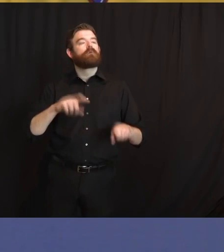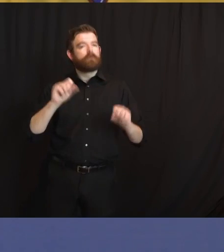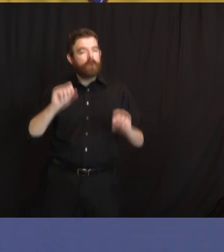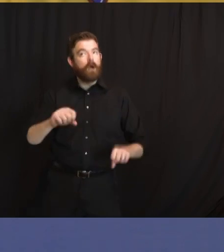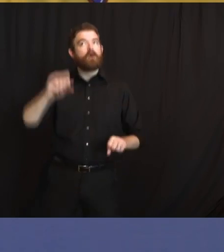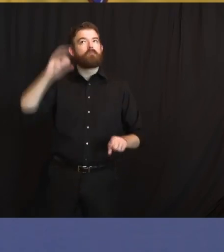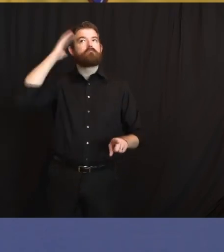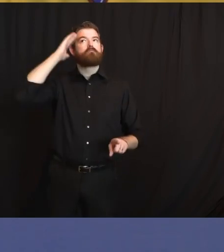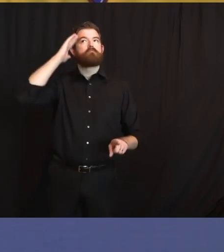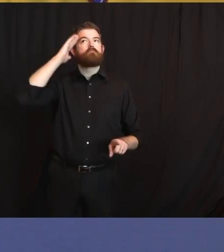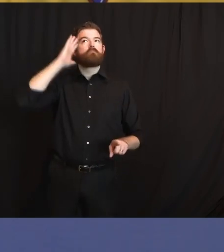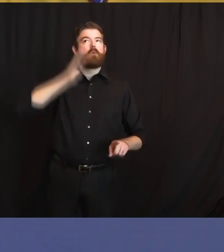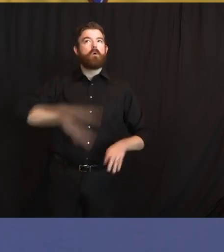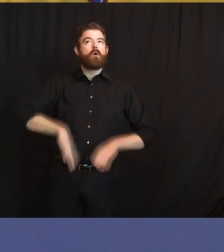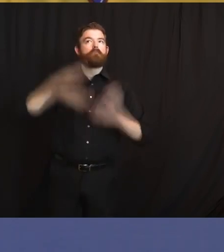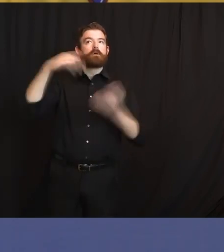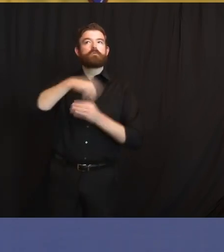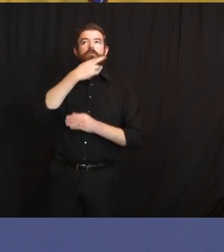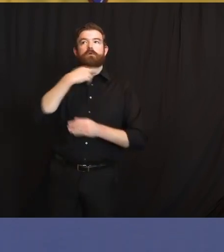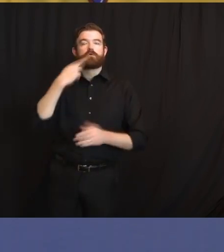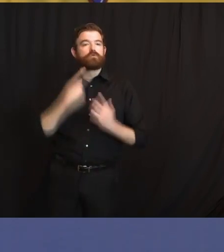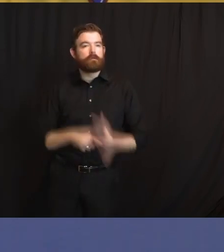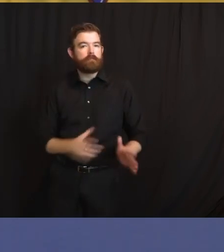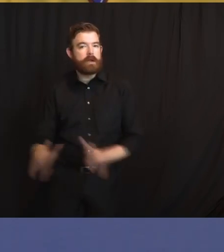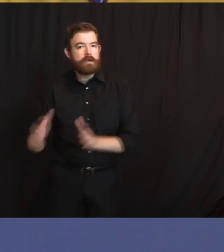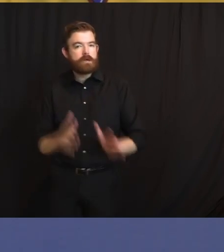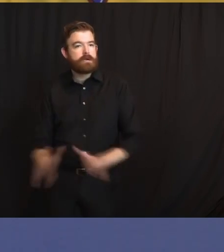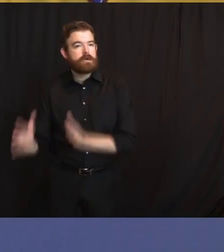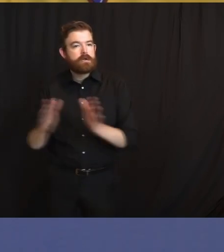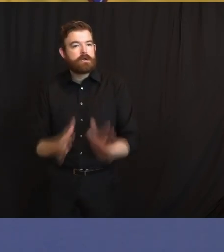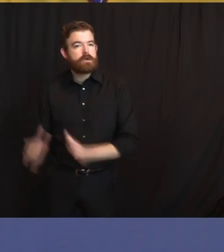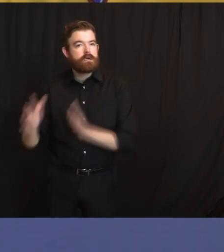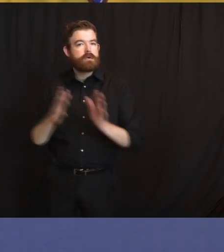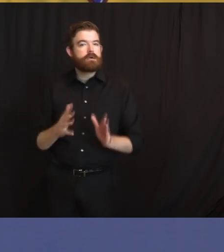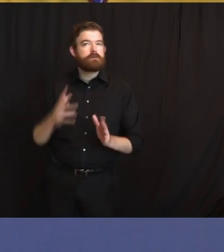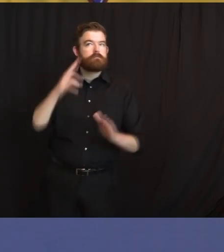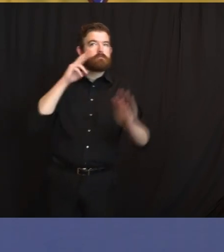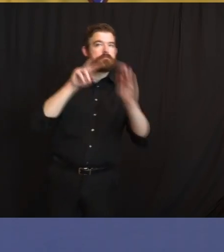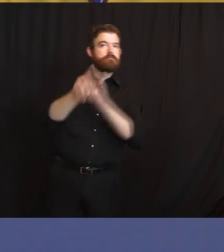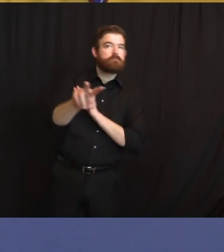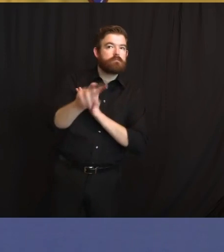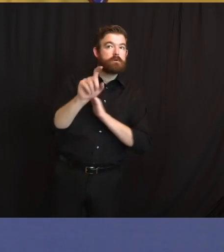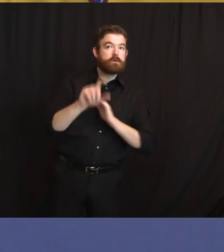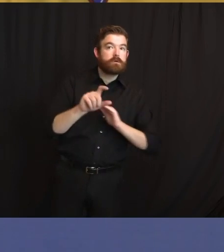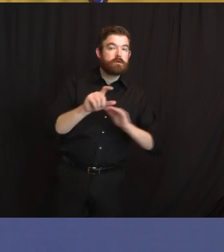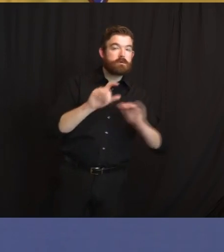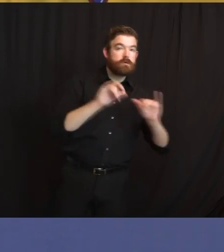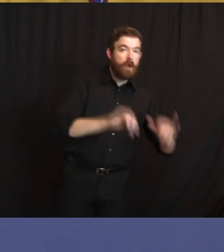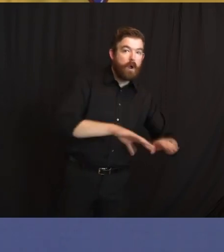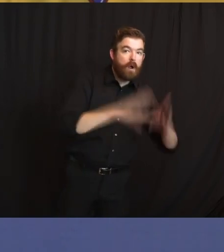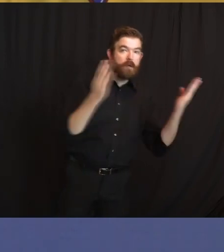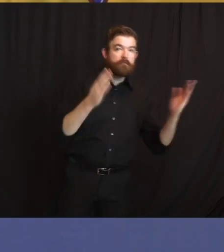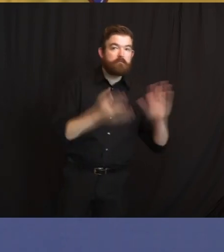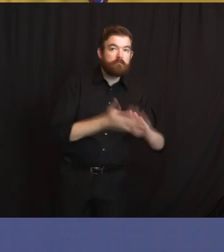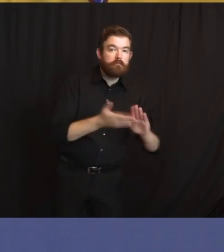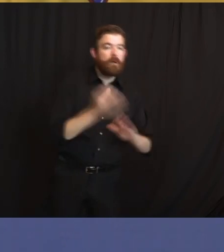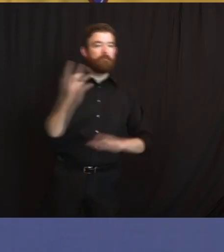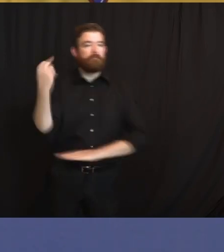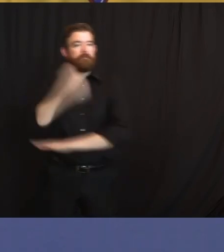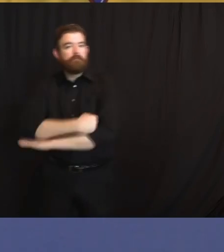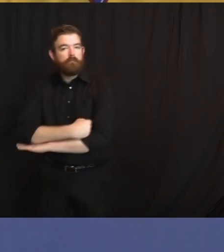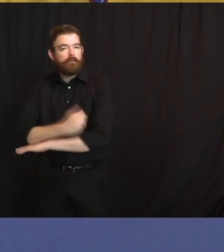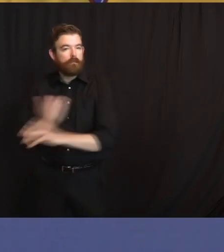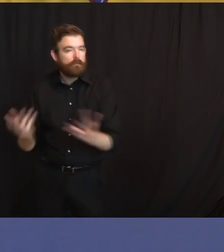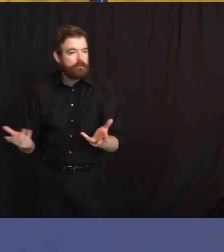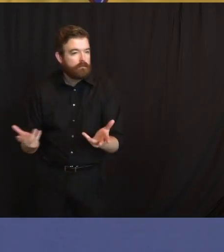this? And do you think this would be days or weeks? And then last topic for question here. Now